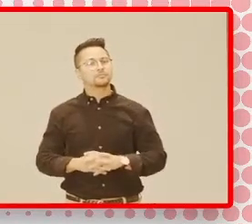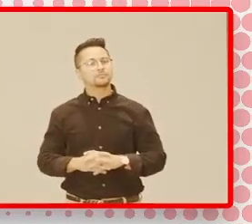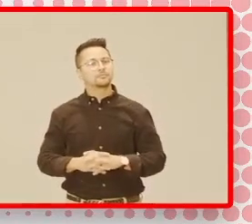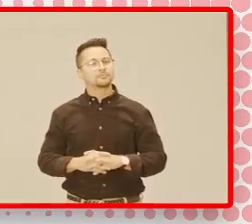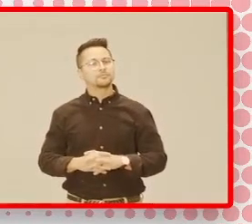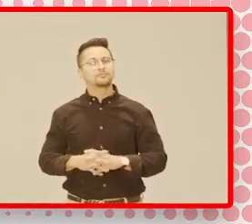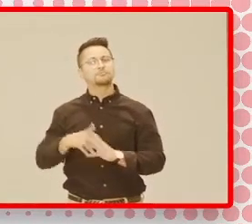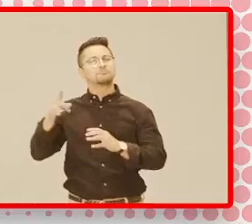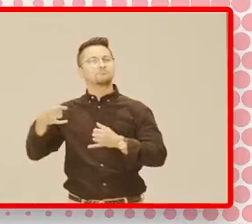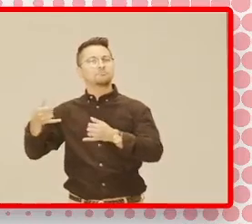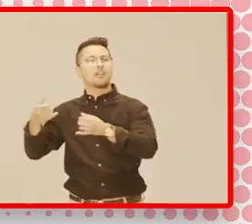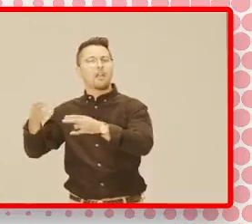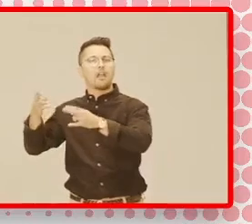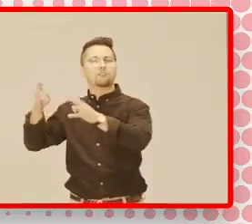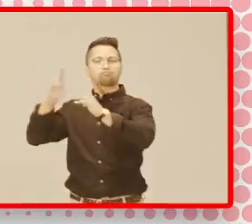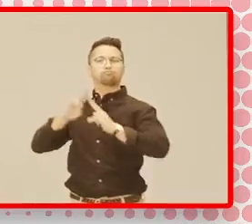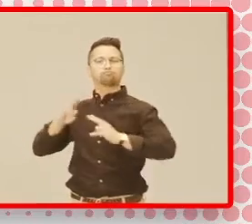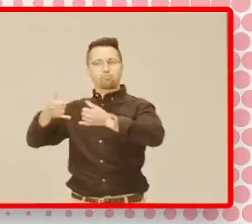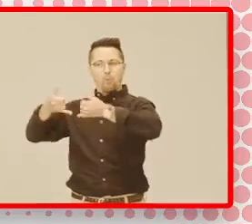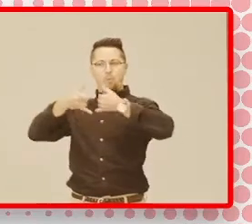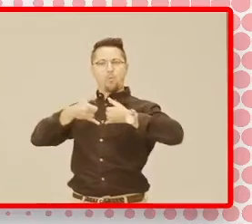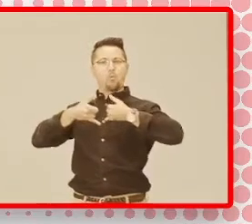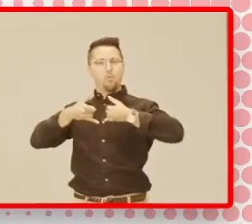Hero Award,